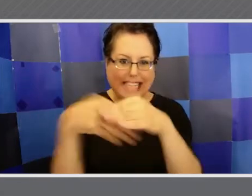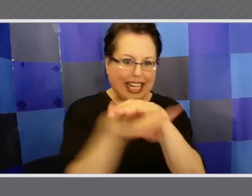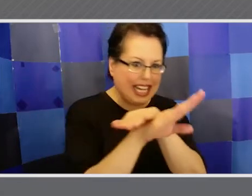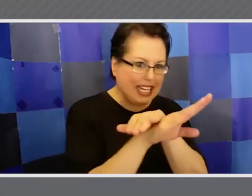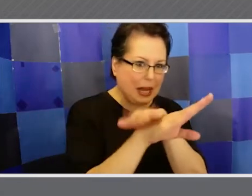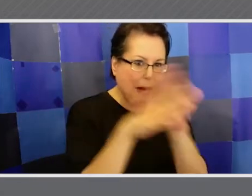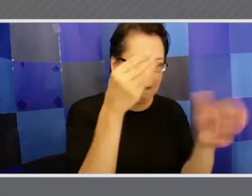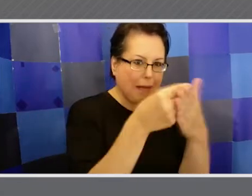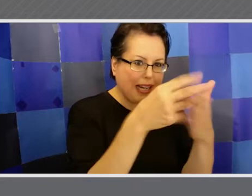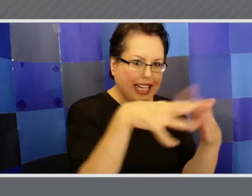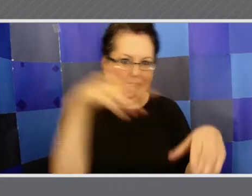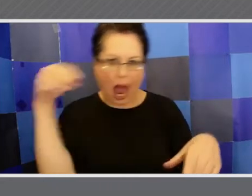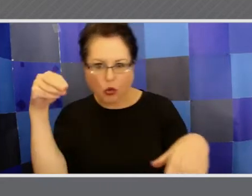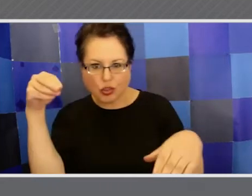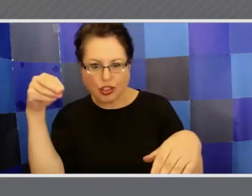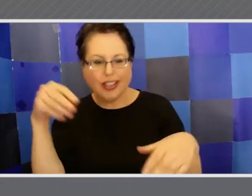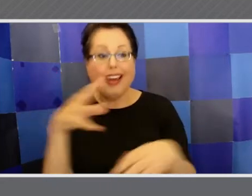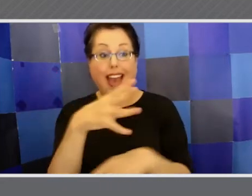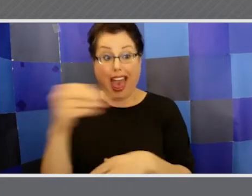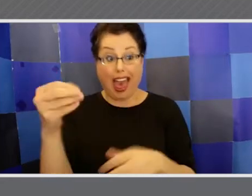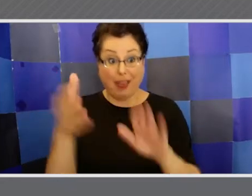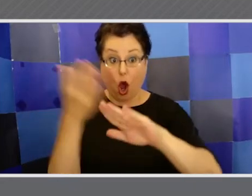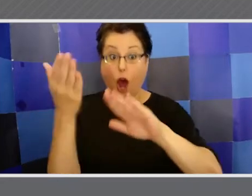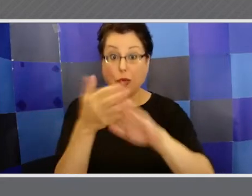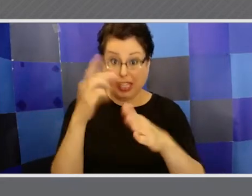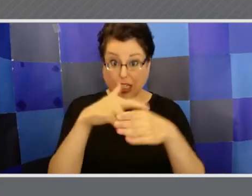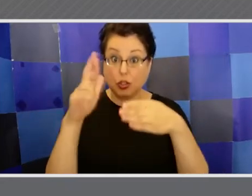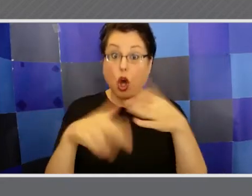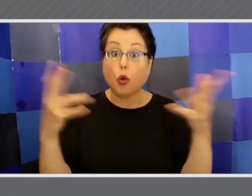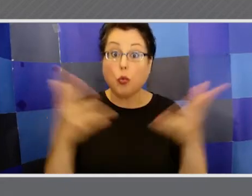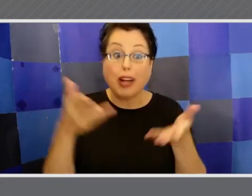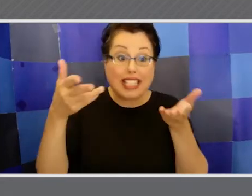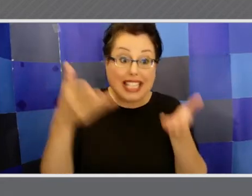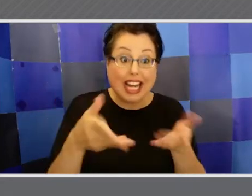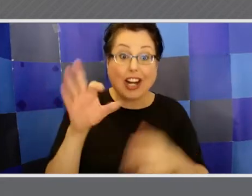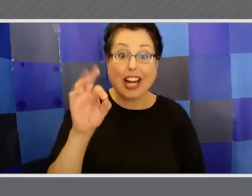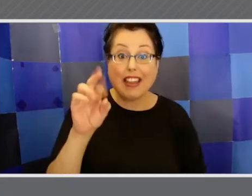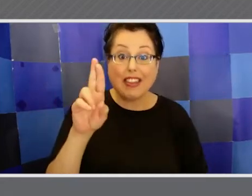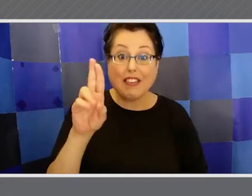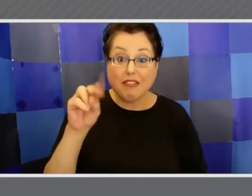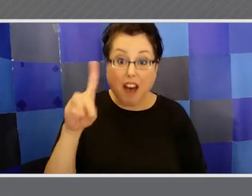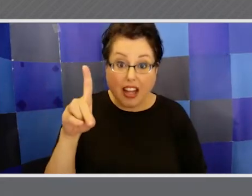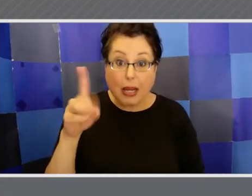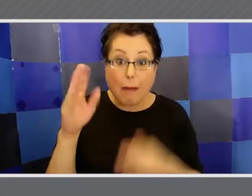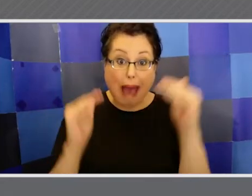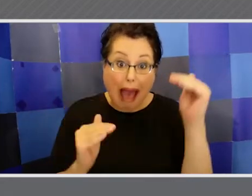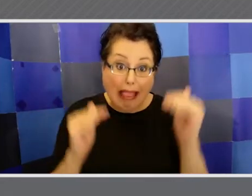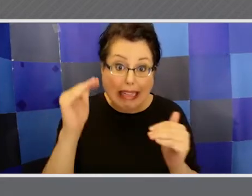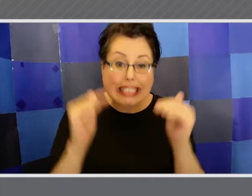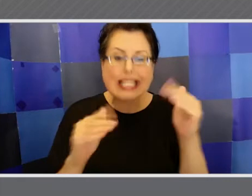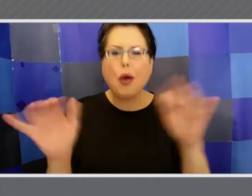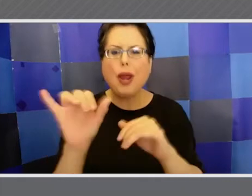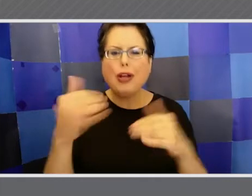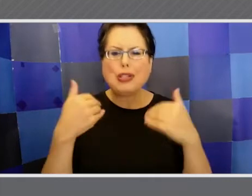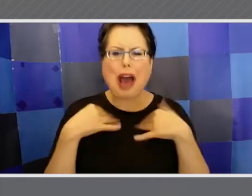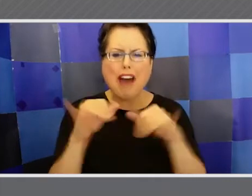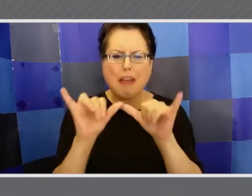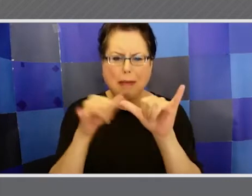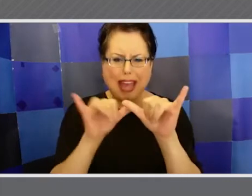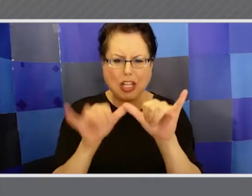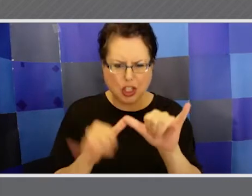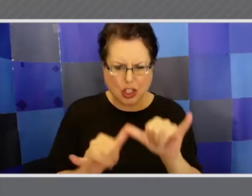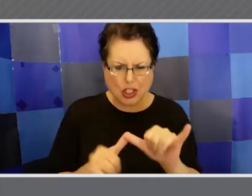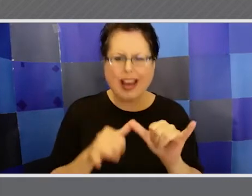out, the operating result, what's in the fund balance, and then there are these key metrics. It's the fund balance and